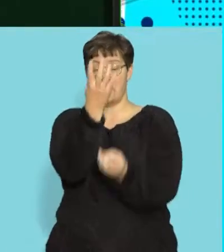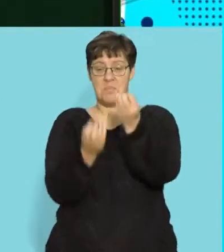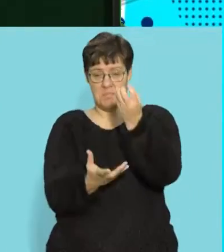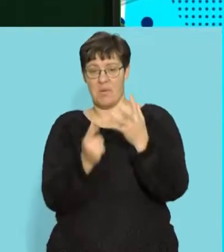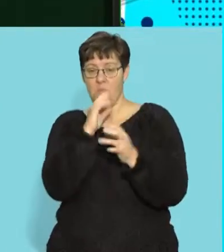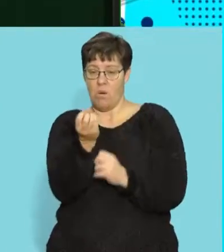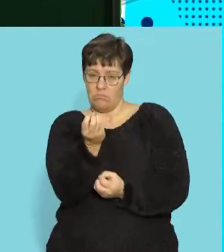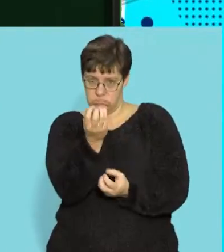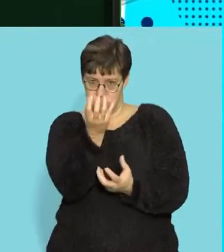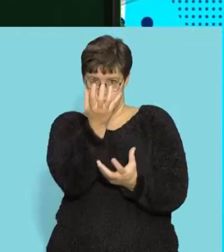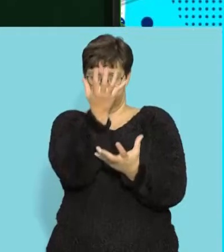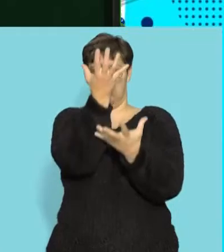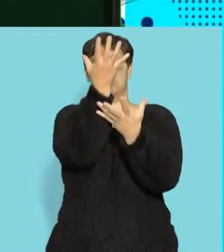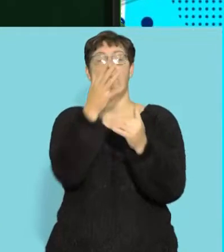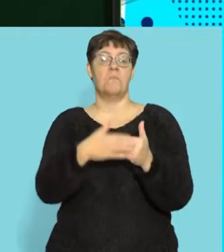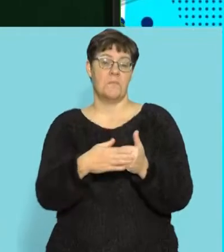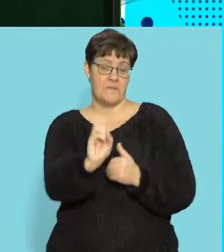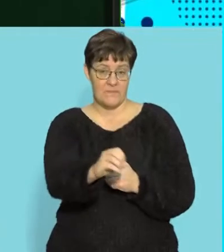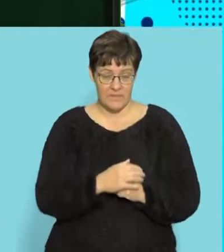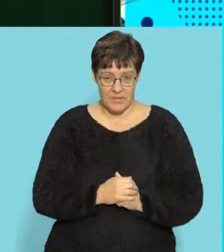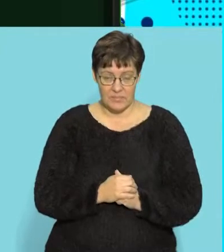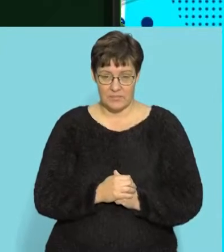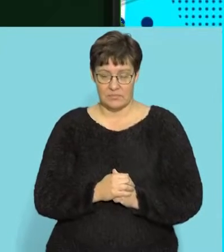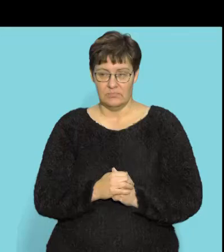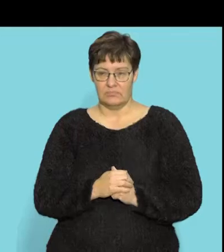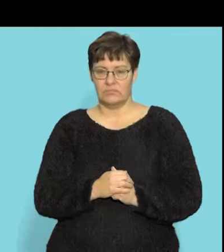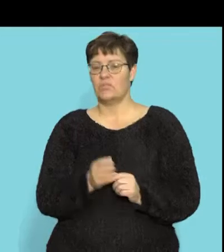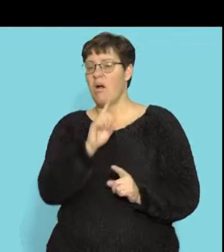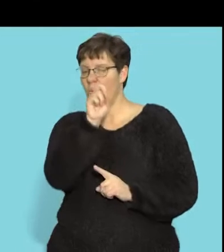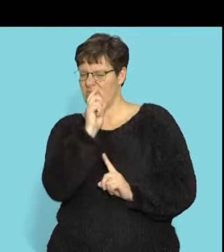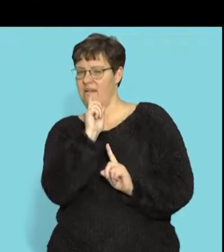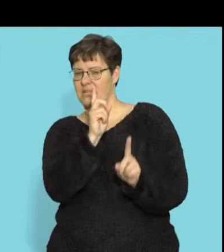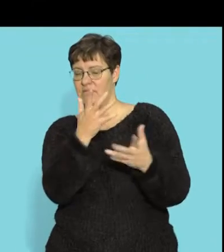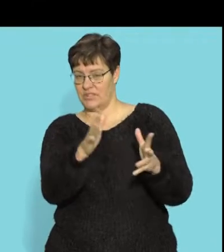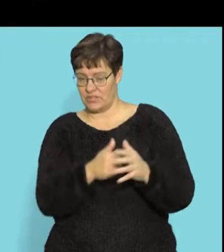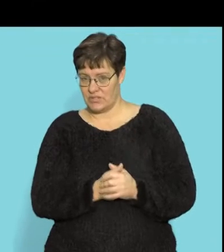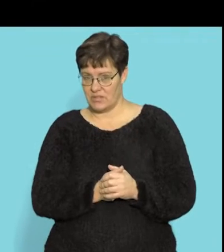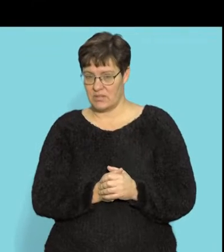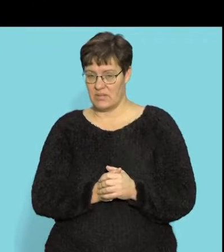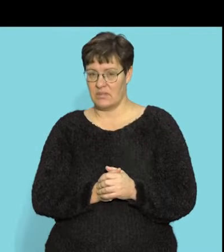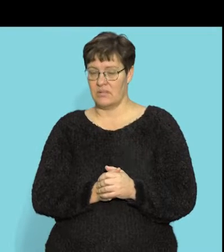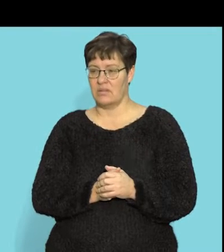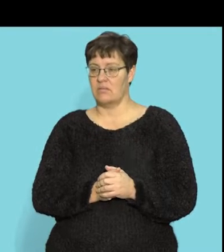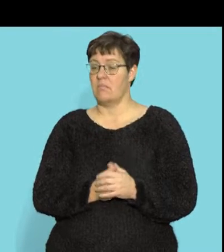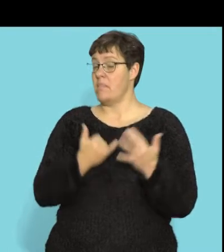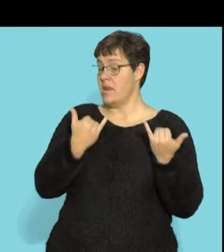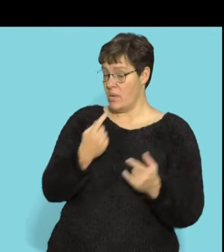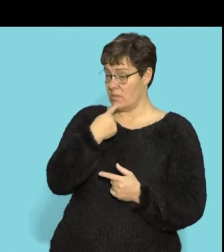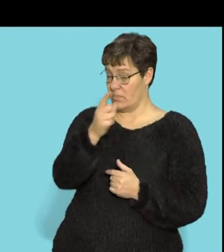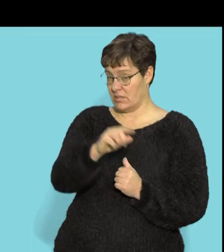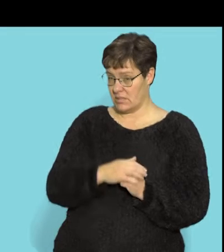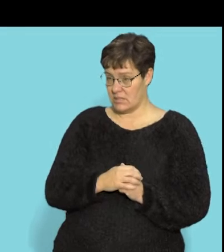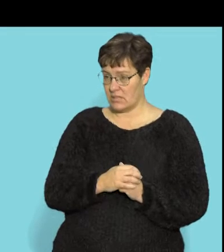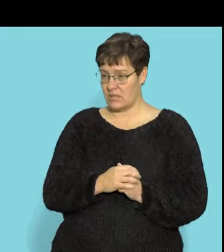at the end of the day, they become more brighter, right? So I think we've answered that question. But then in conclusion, we are